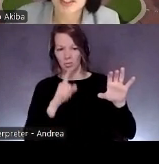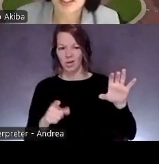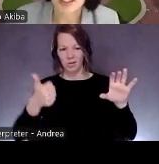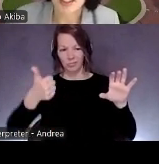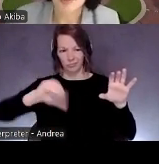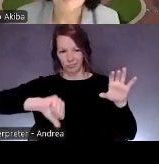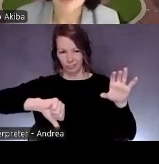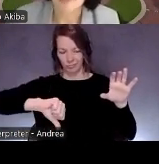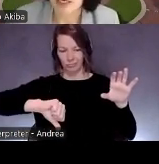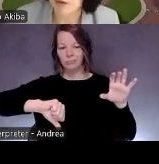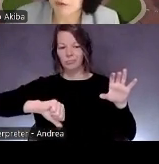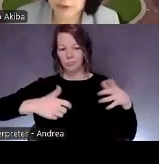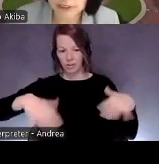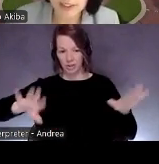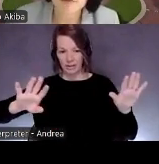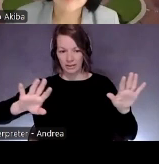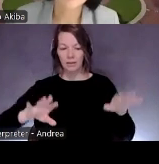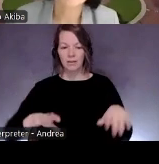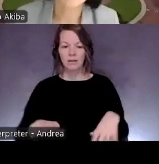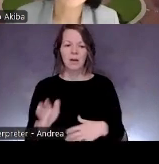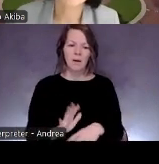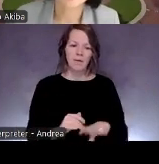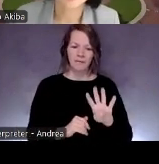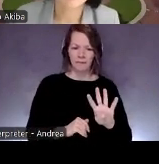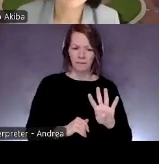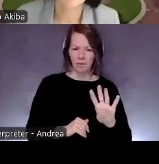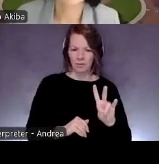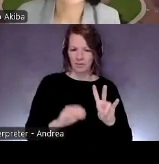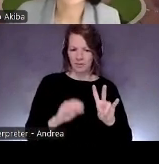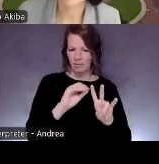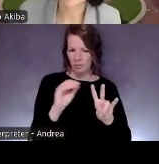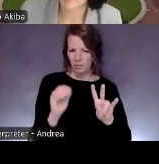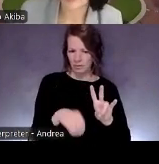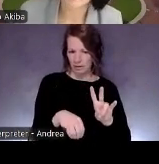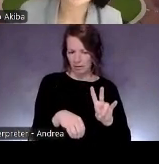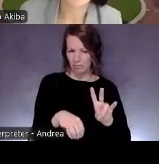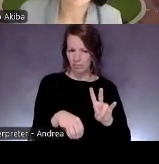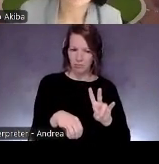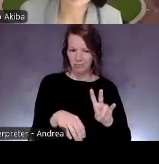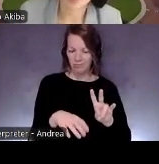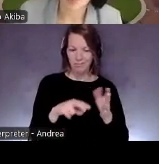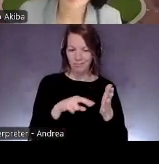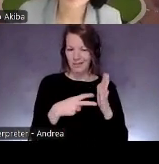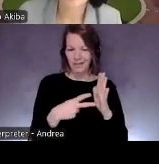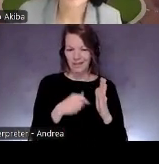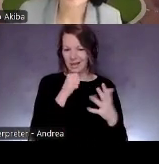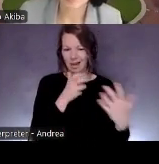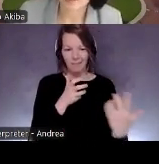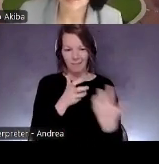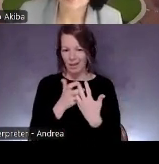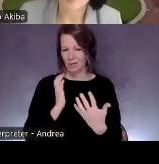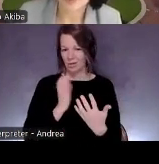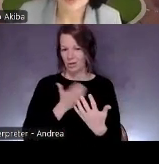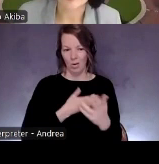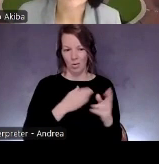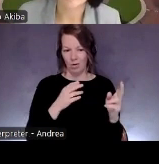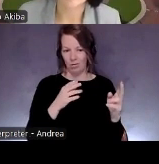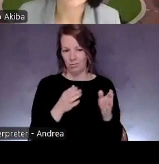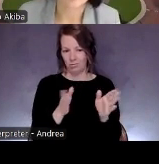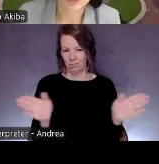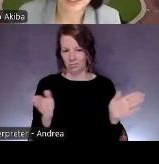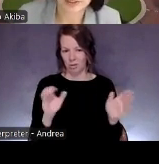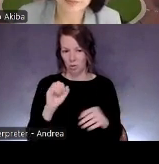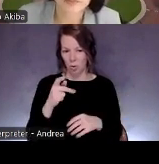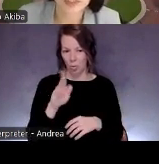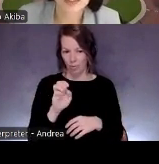rejected. About 47% for being out of scope, and 24% for